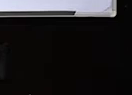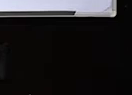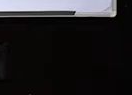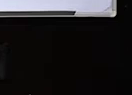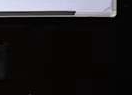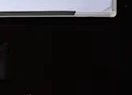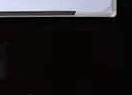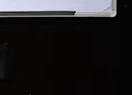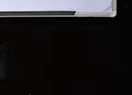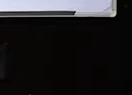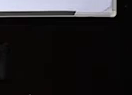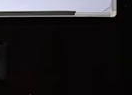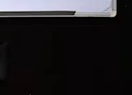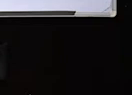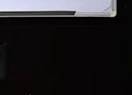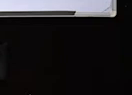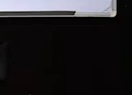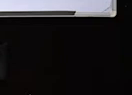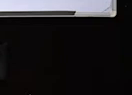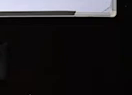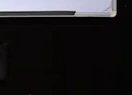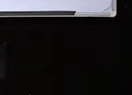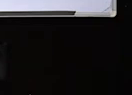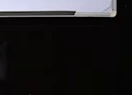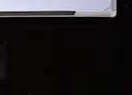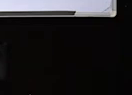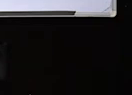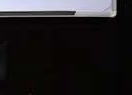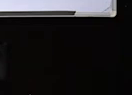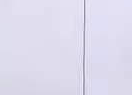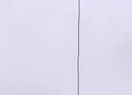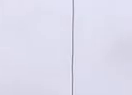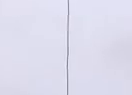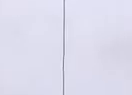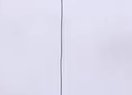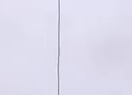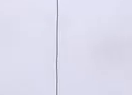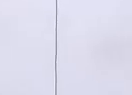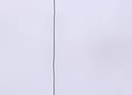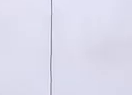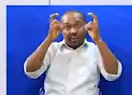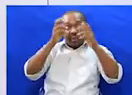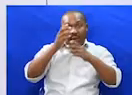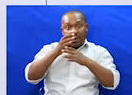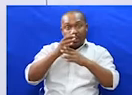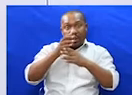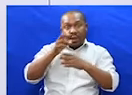our topic today is genetics, and the subtopic is concept of